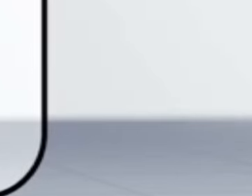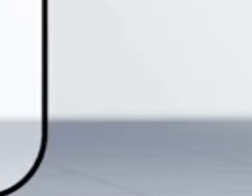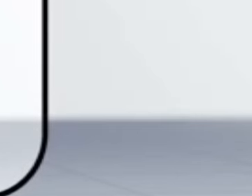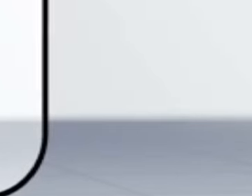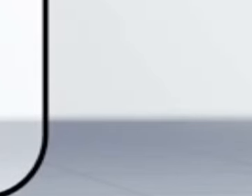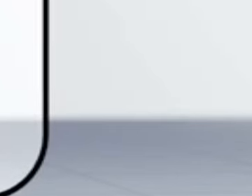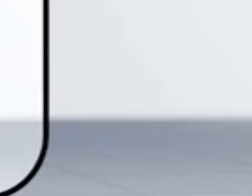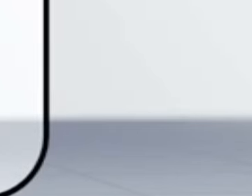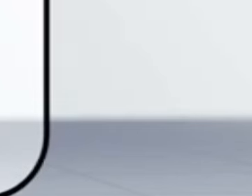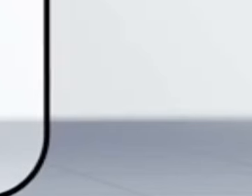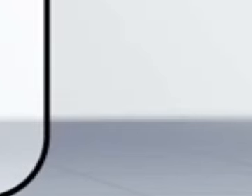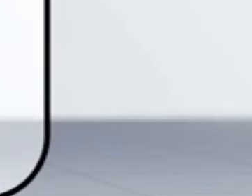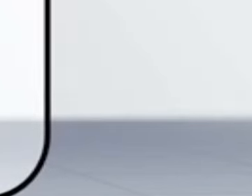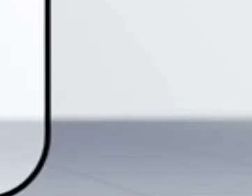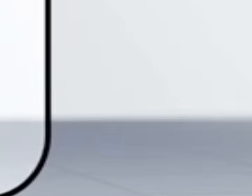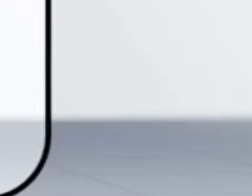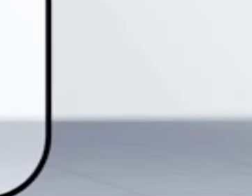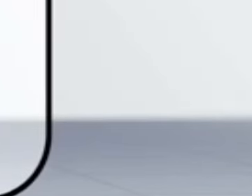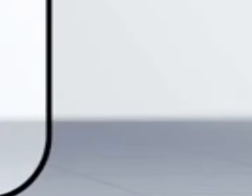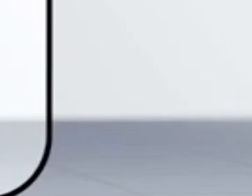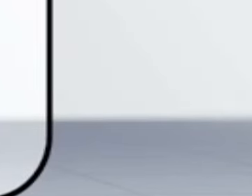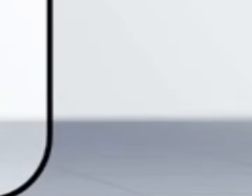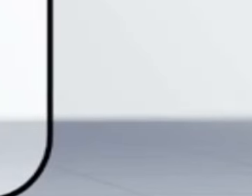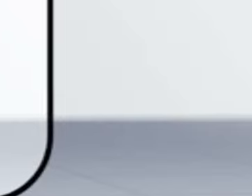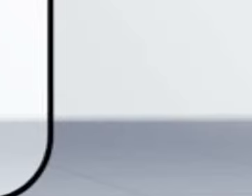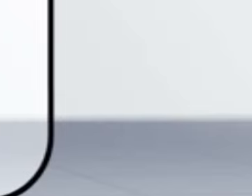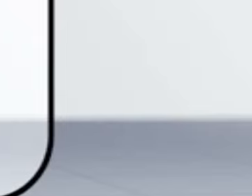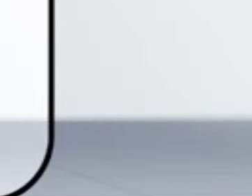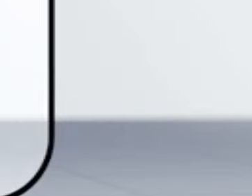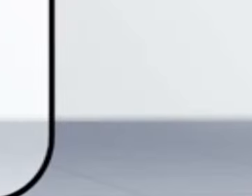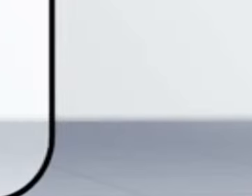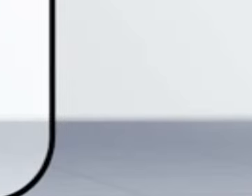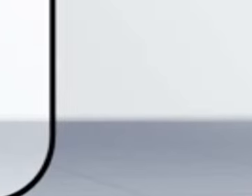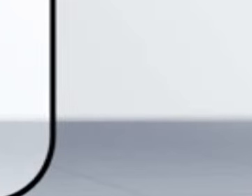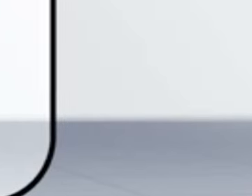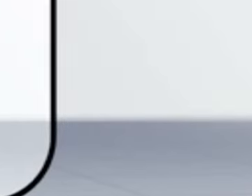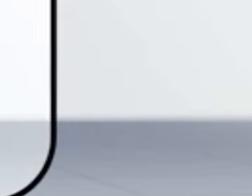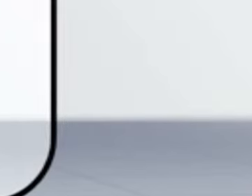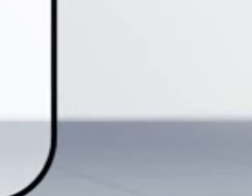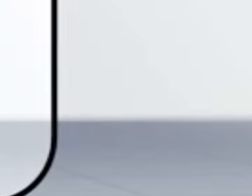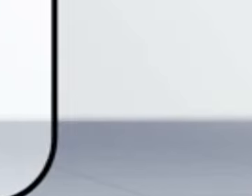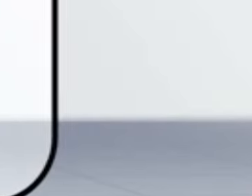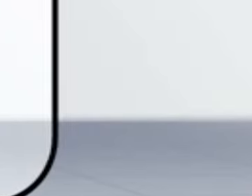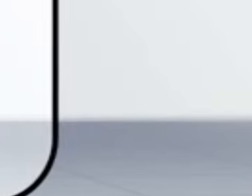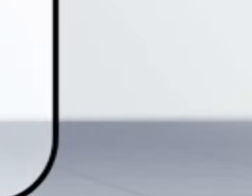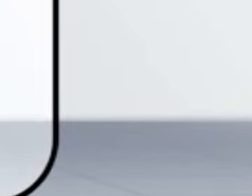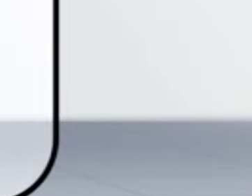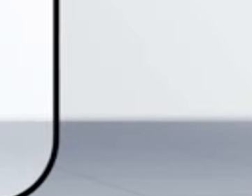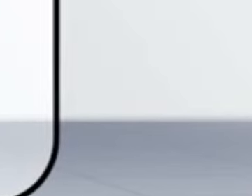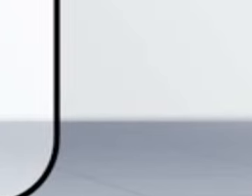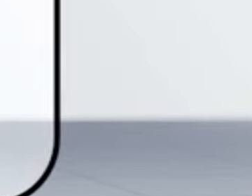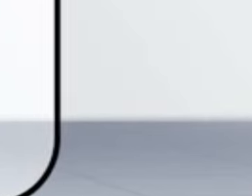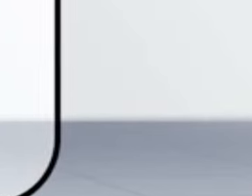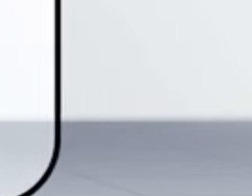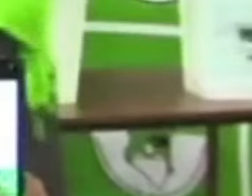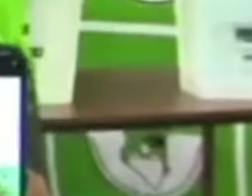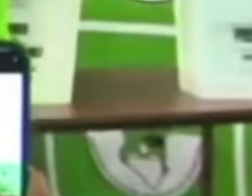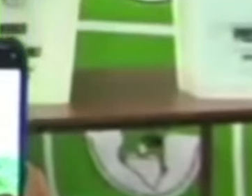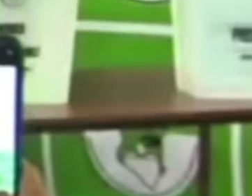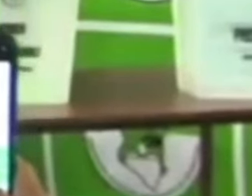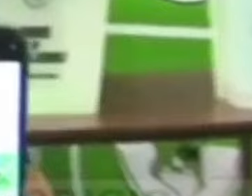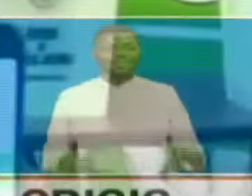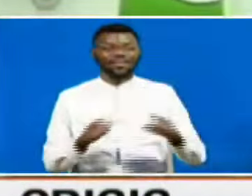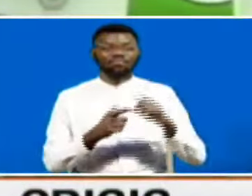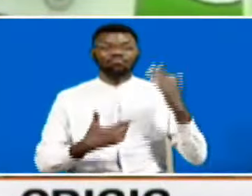IEBC shall review the names and boundaries of the constituencies at intervals of not less than 8 years and not more than 12 years,